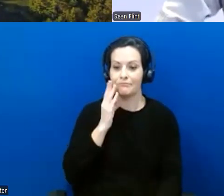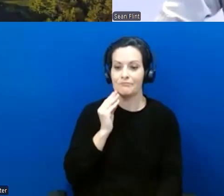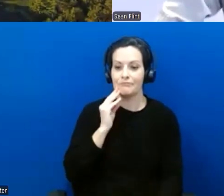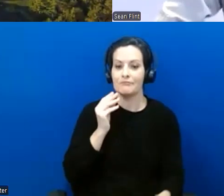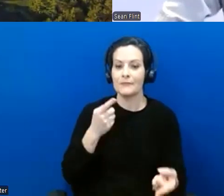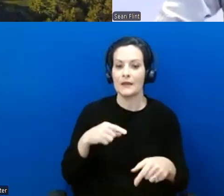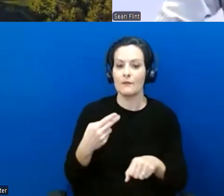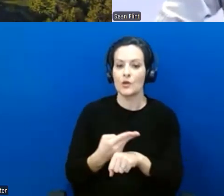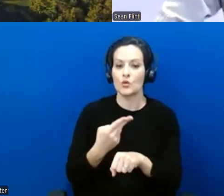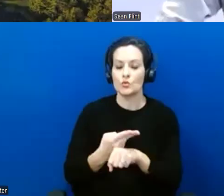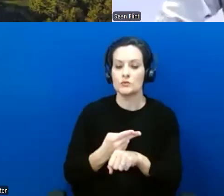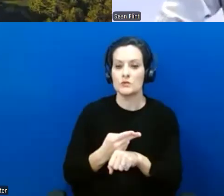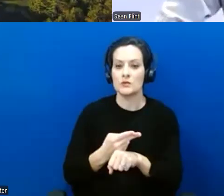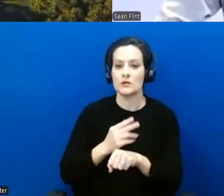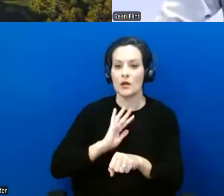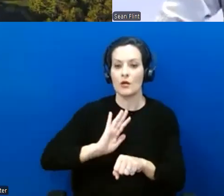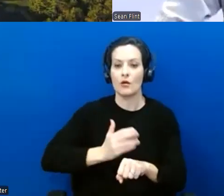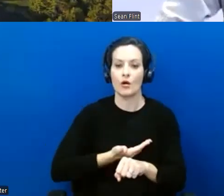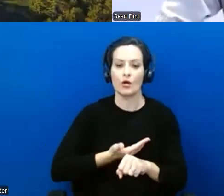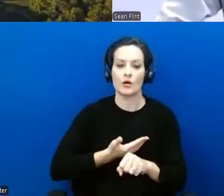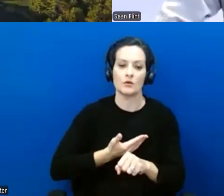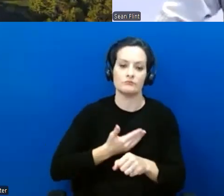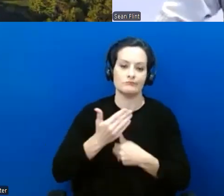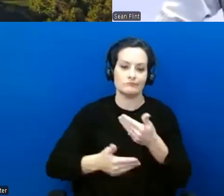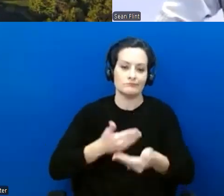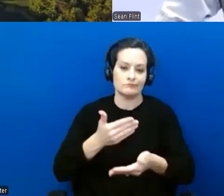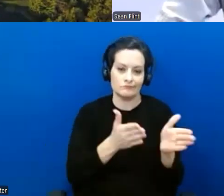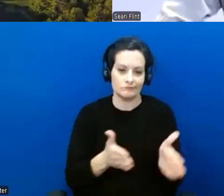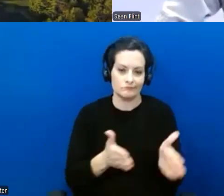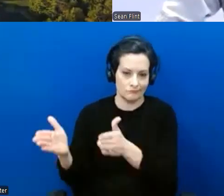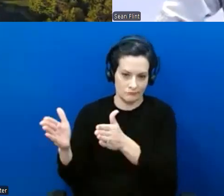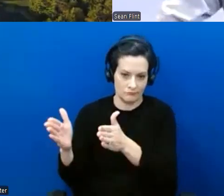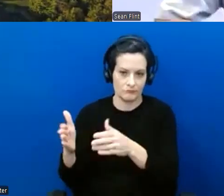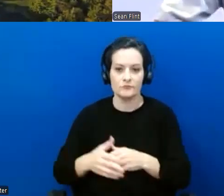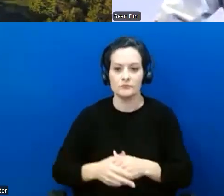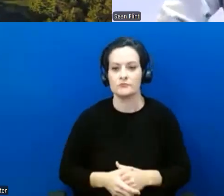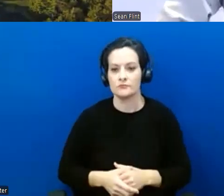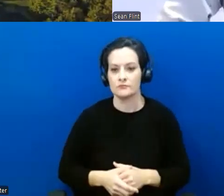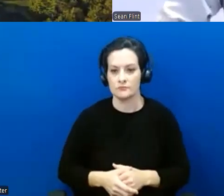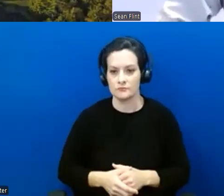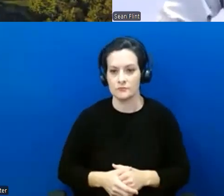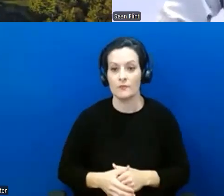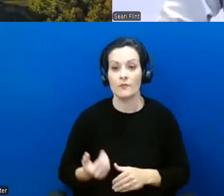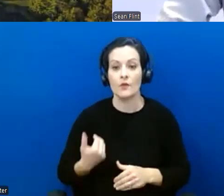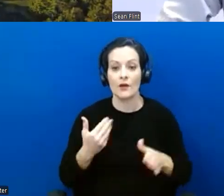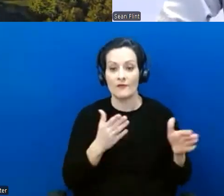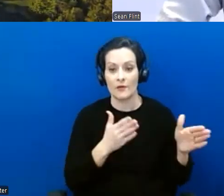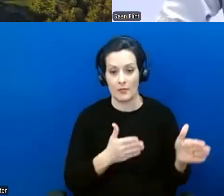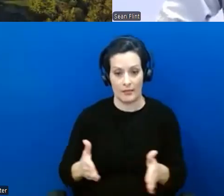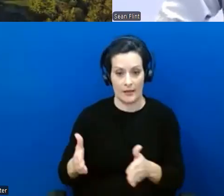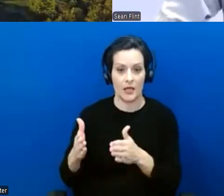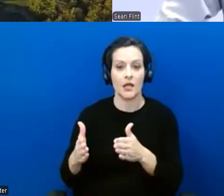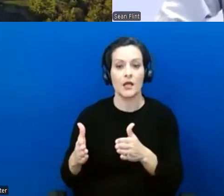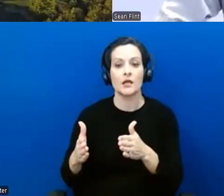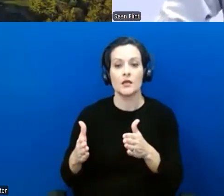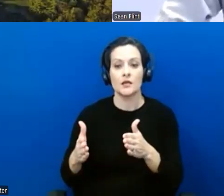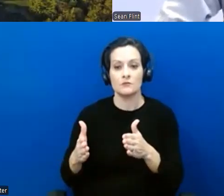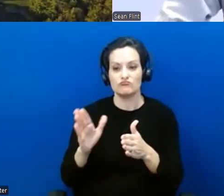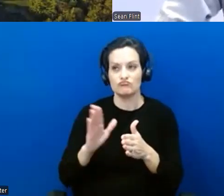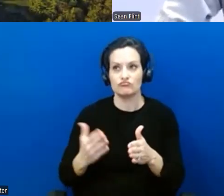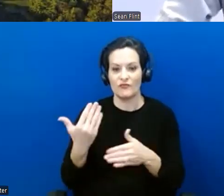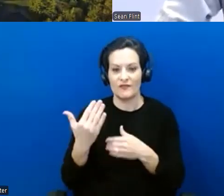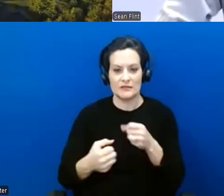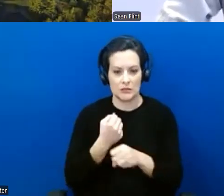our comprehensive conservation planning process. So we put these plans together, that lifespan of which approximately 15